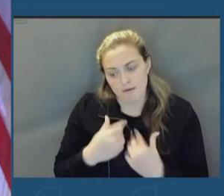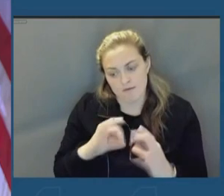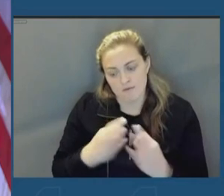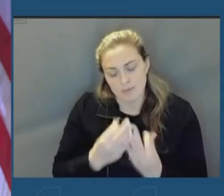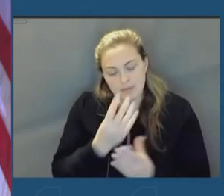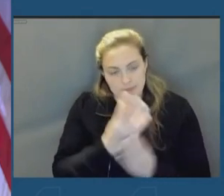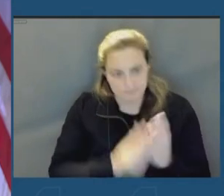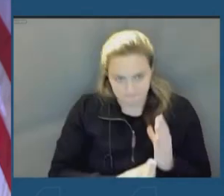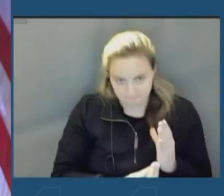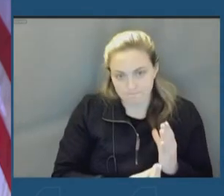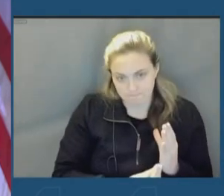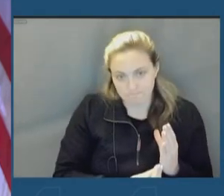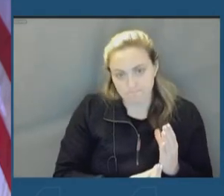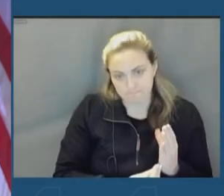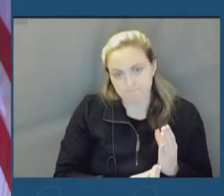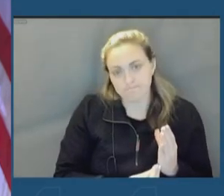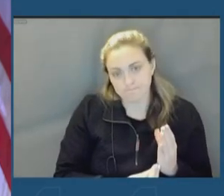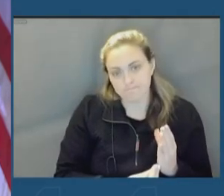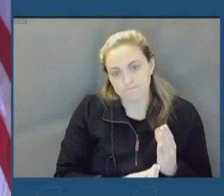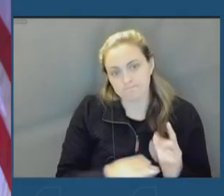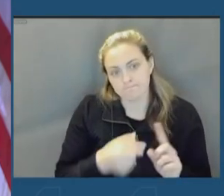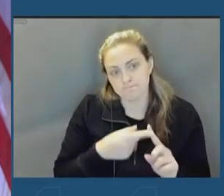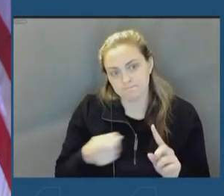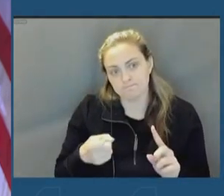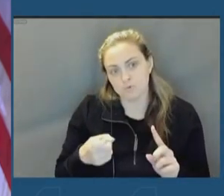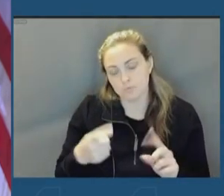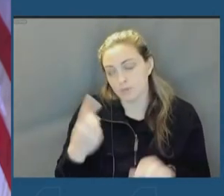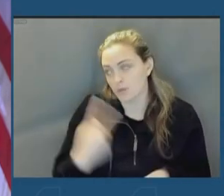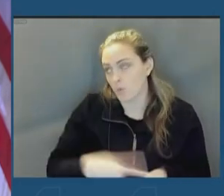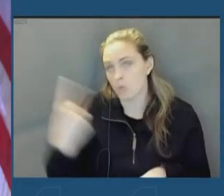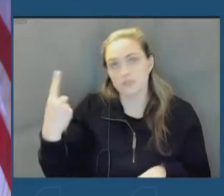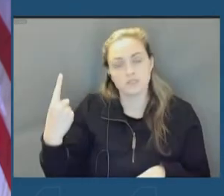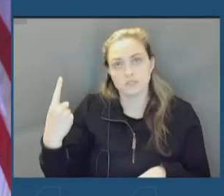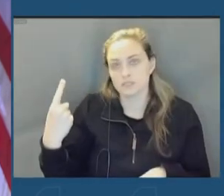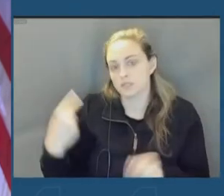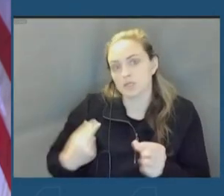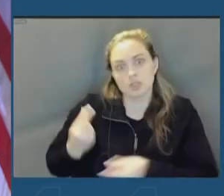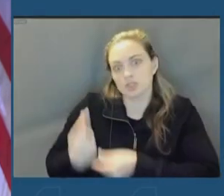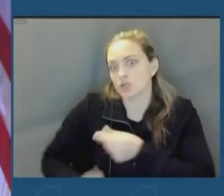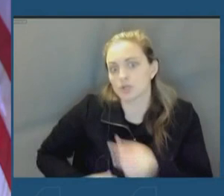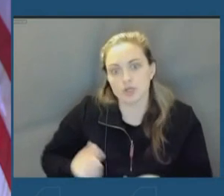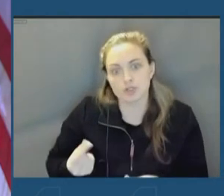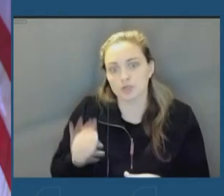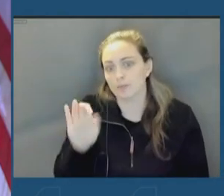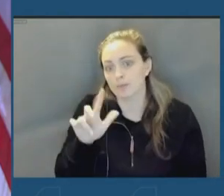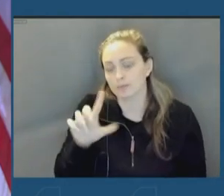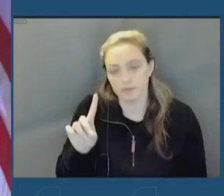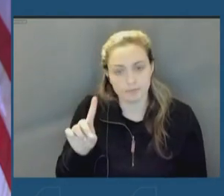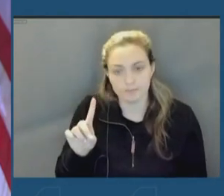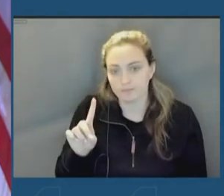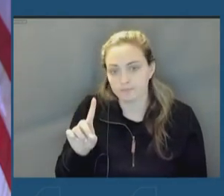ones in the once in a generation blizzard.